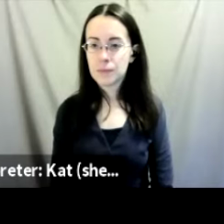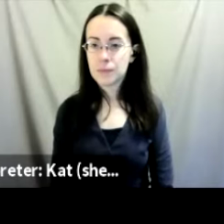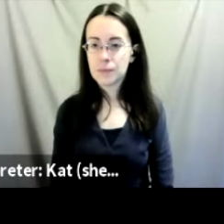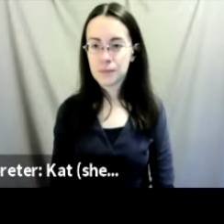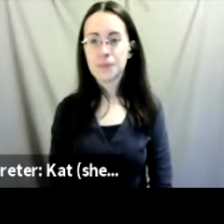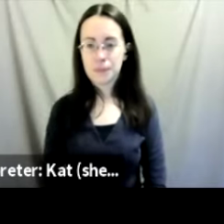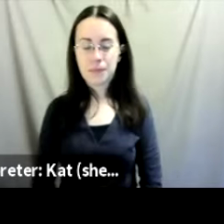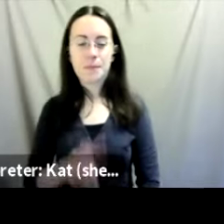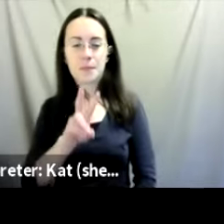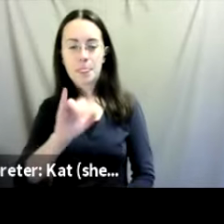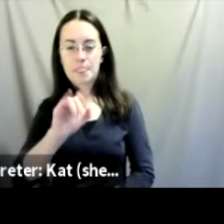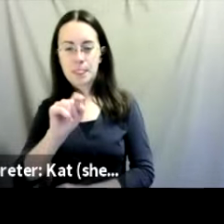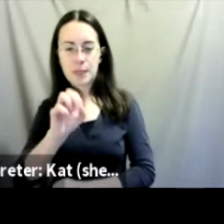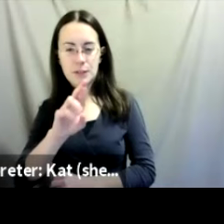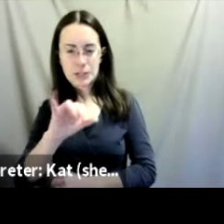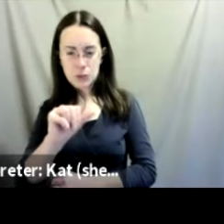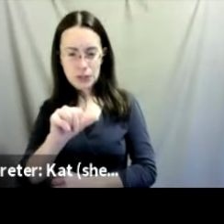That's a good question. I think